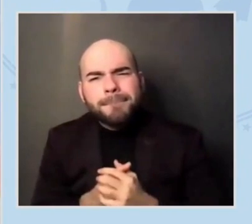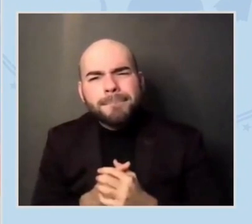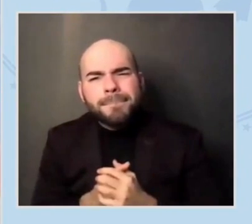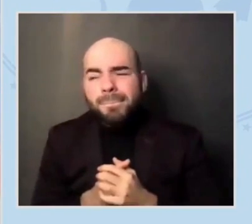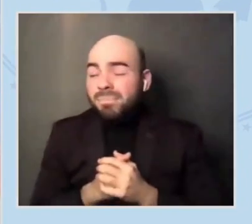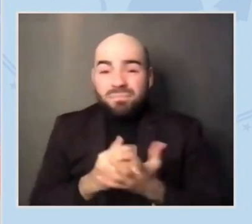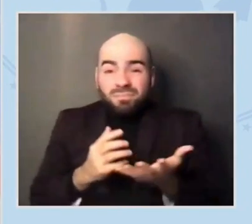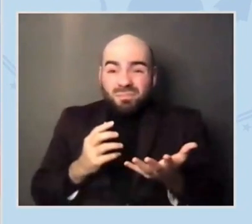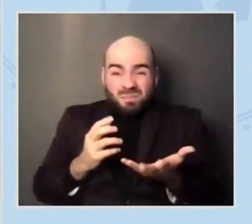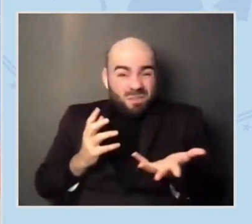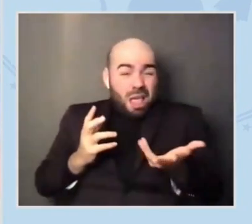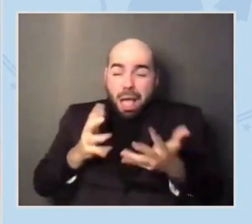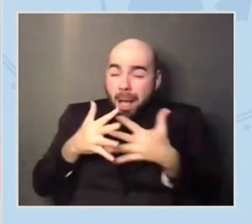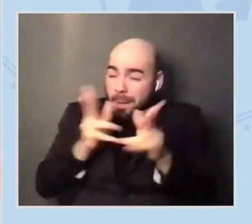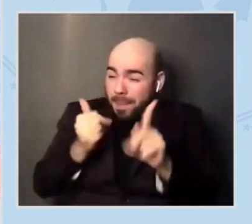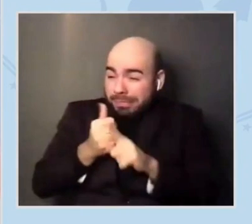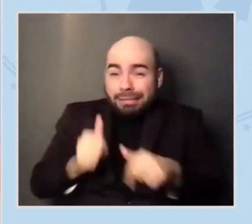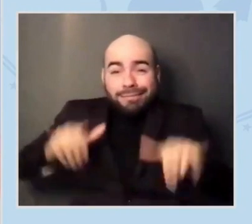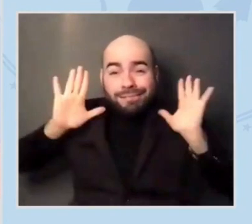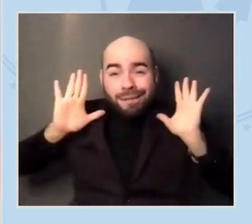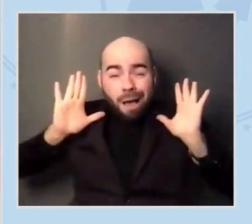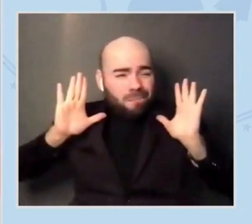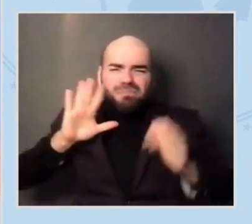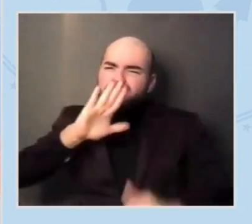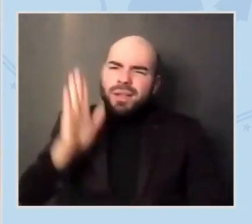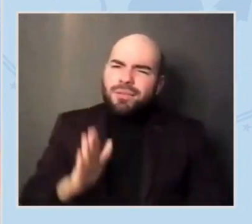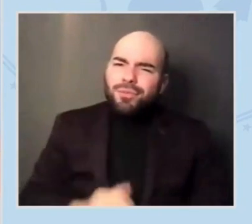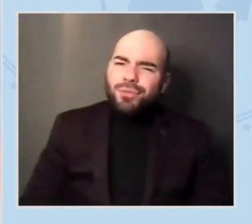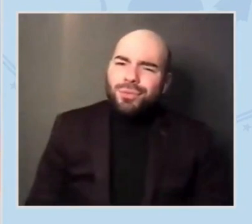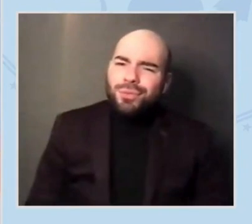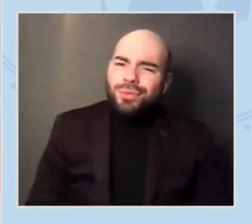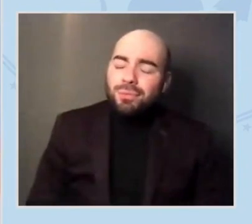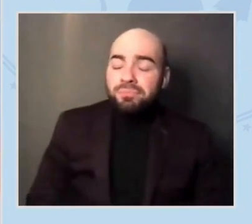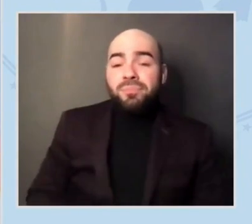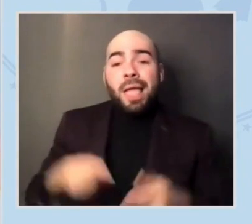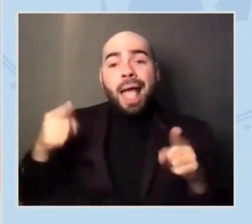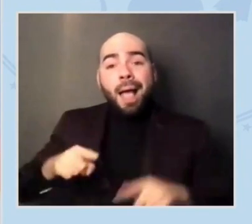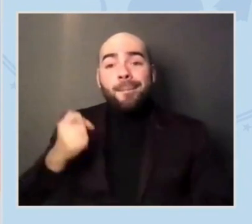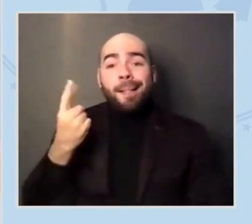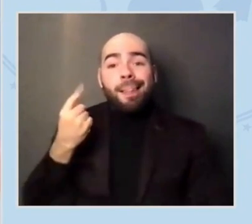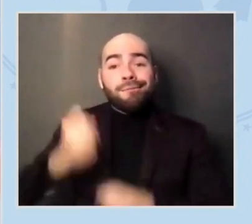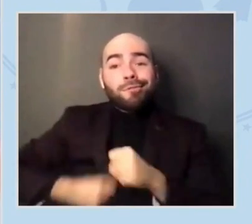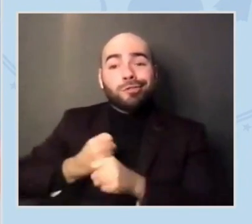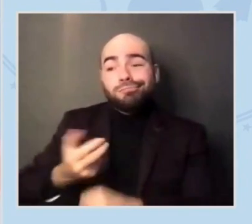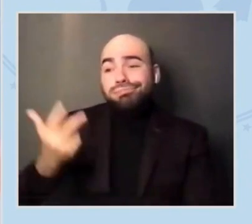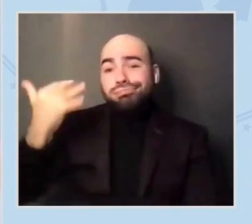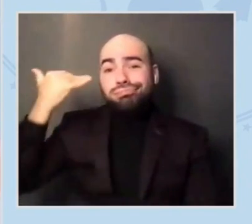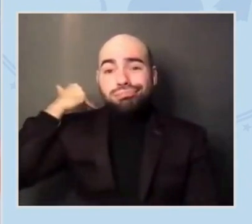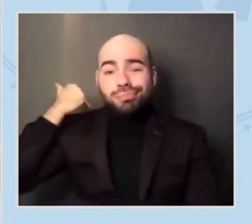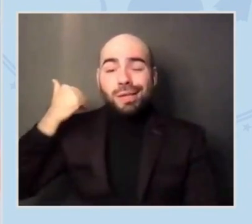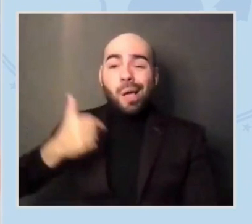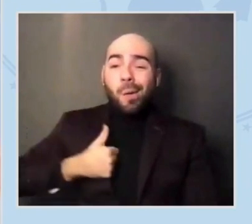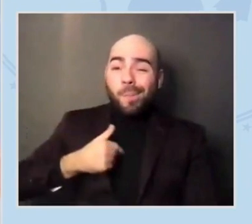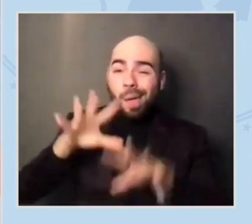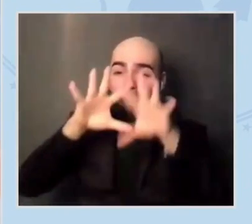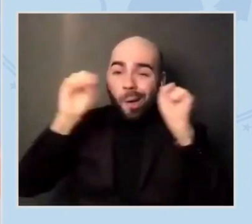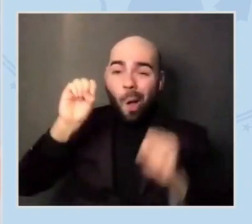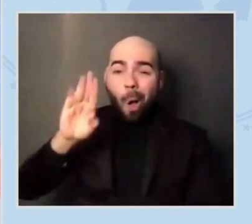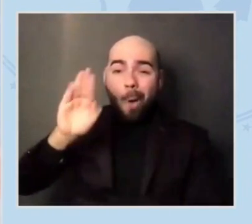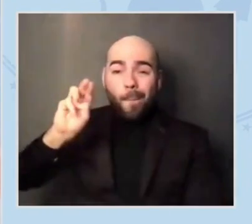when given a chance, they've never, ever, ever, ever let the country down. 11 years ago, President Obama and I entered office during the Great Recession